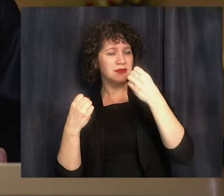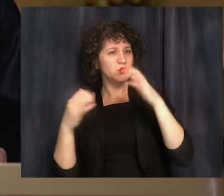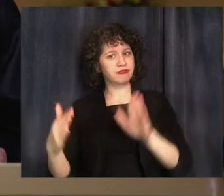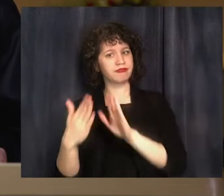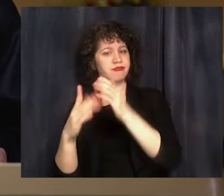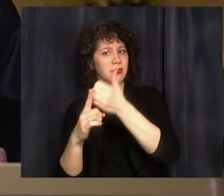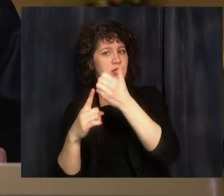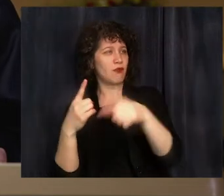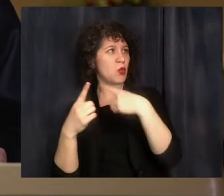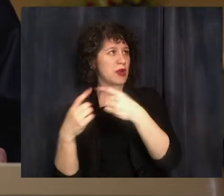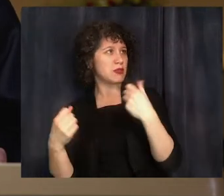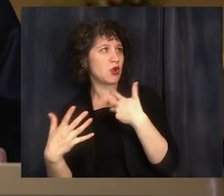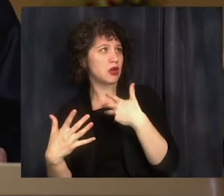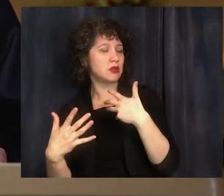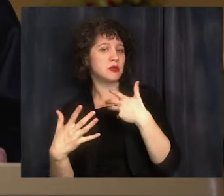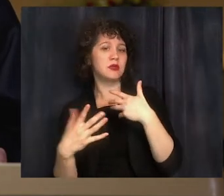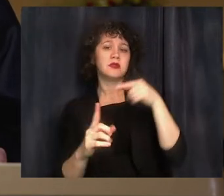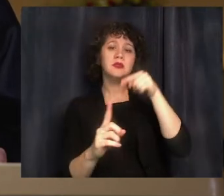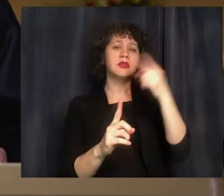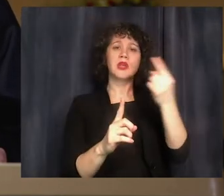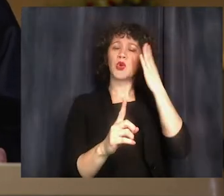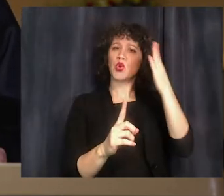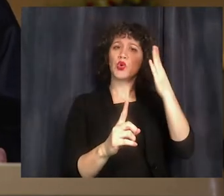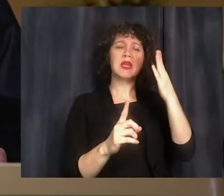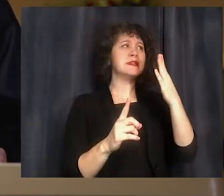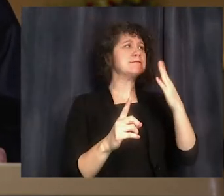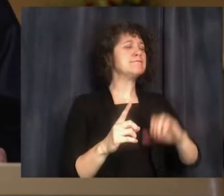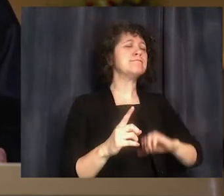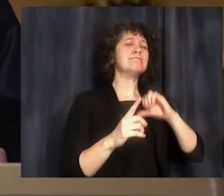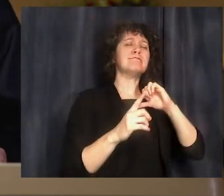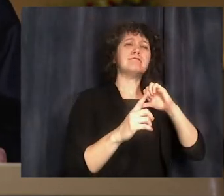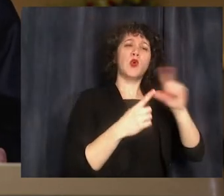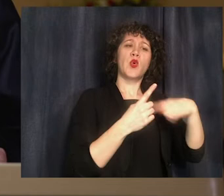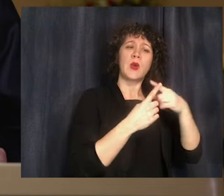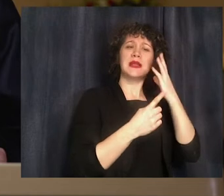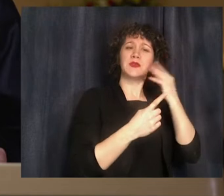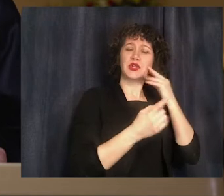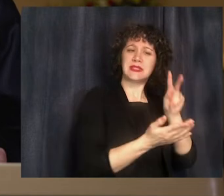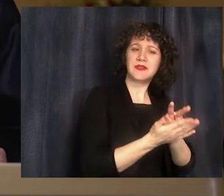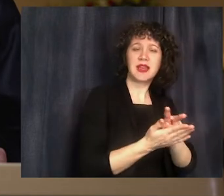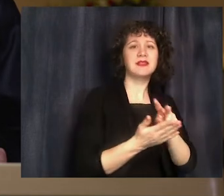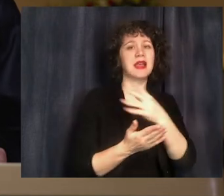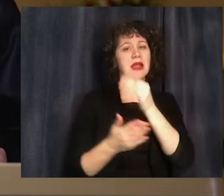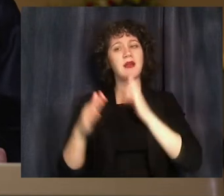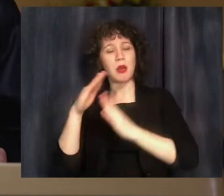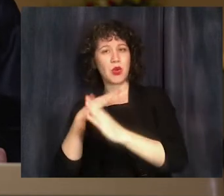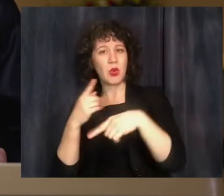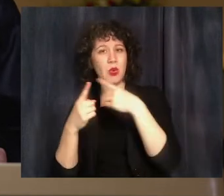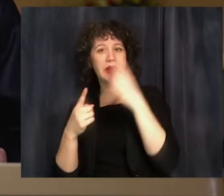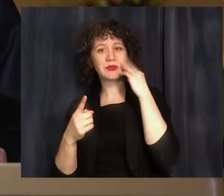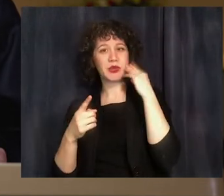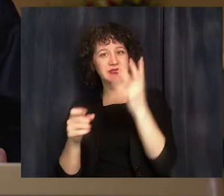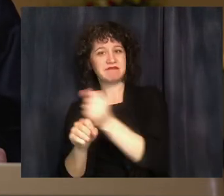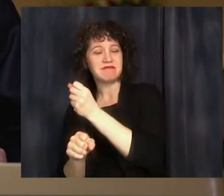be proud and unbending in honest defeat and humble and gentle in victory. Build me a son whose wishes will not take